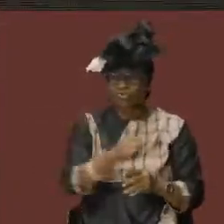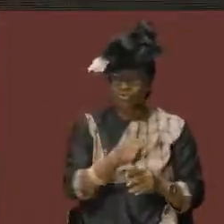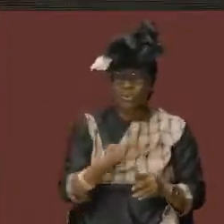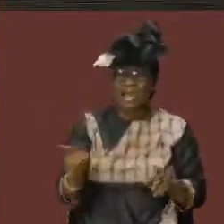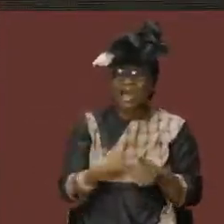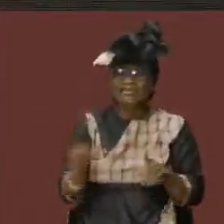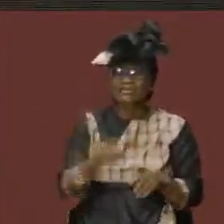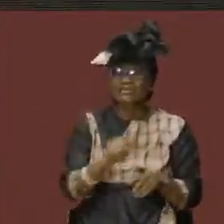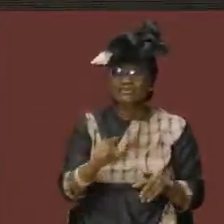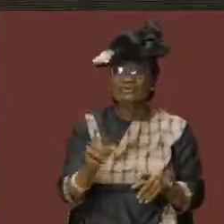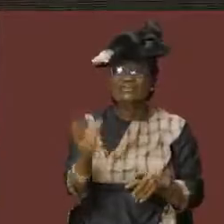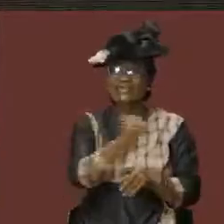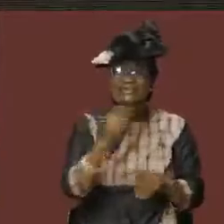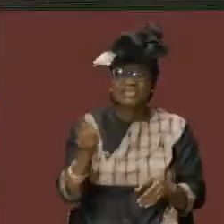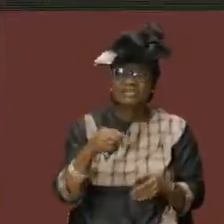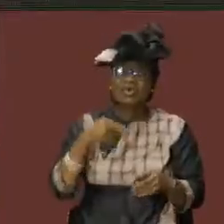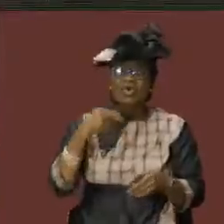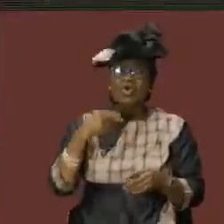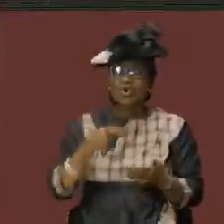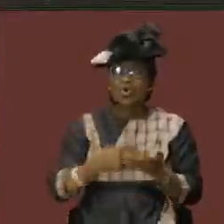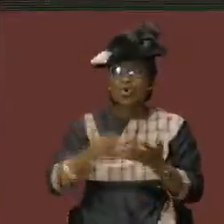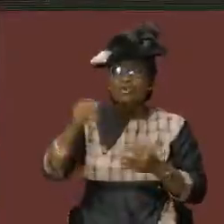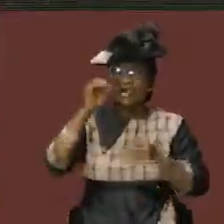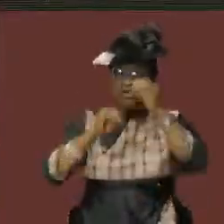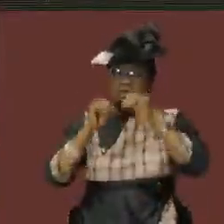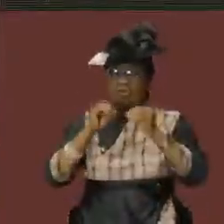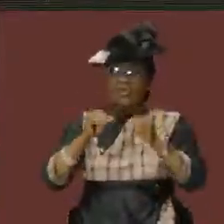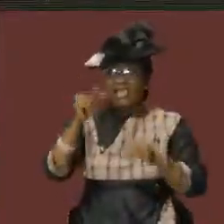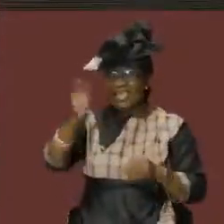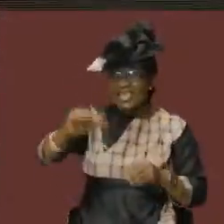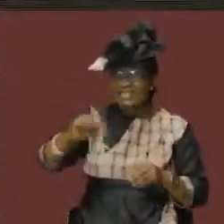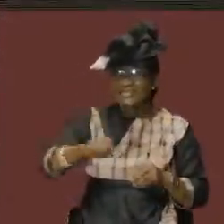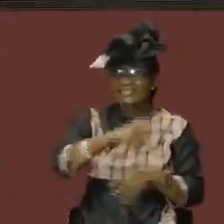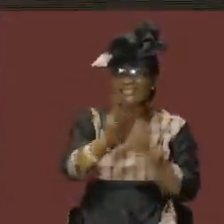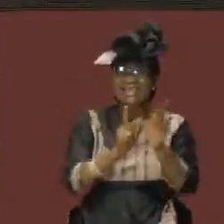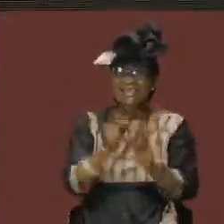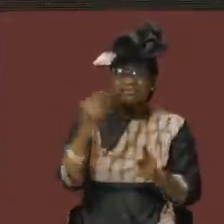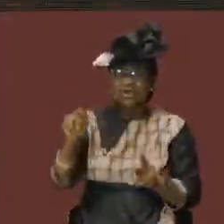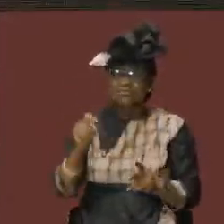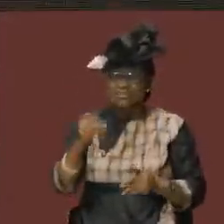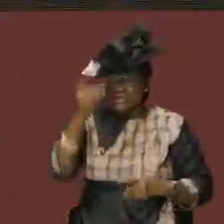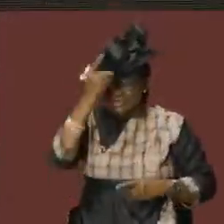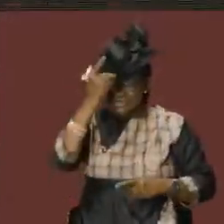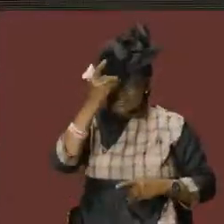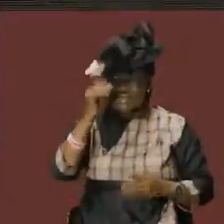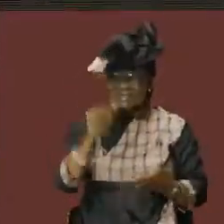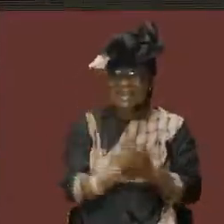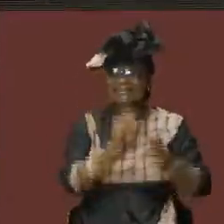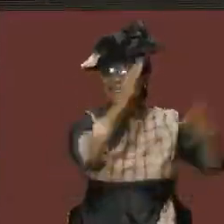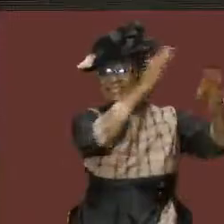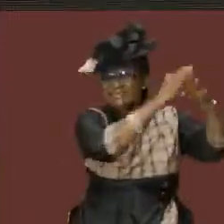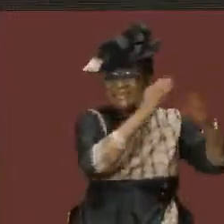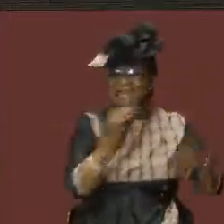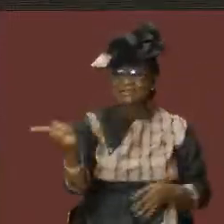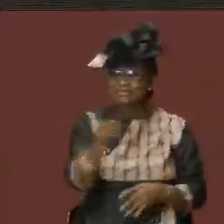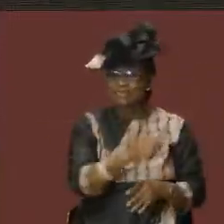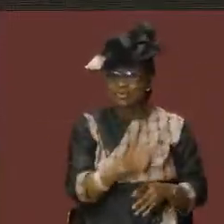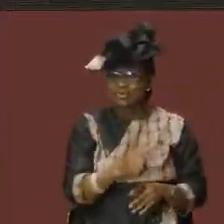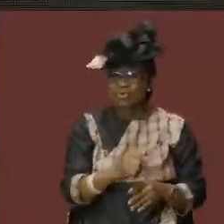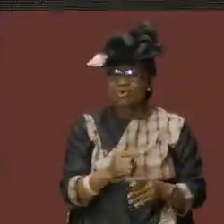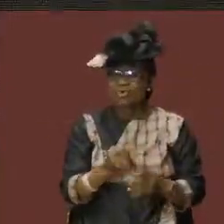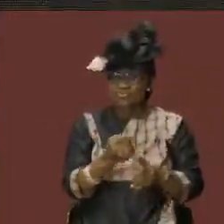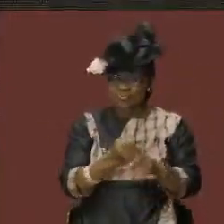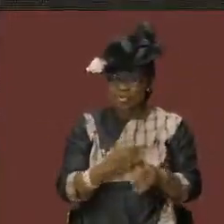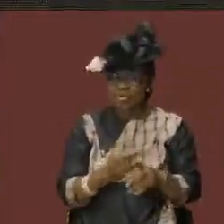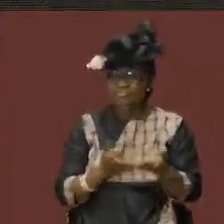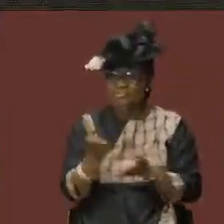any form of sickness or disease that have been hindering you from serving God fully, will be